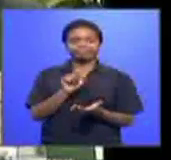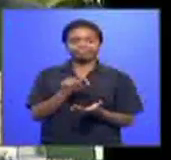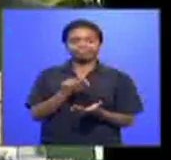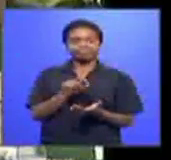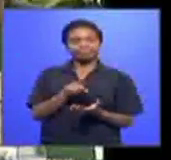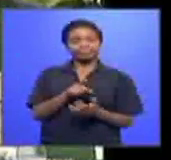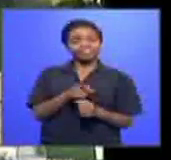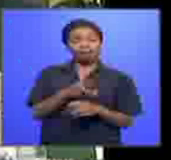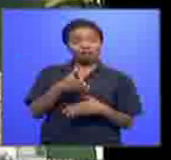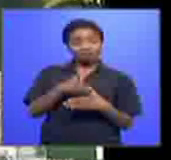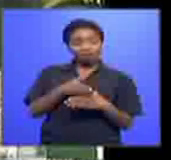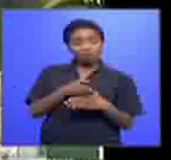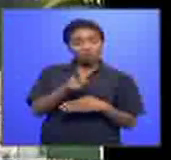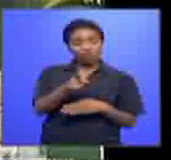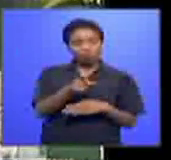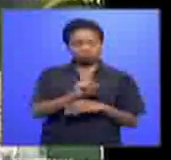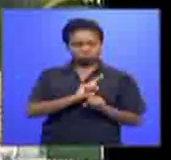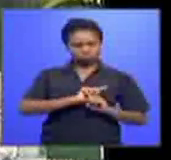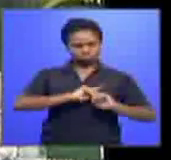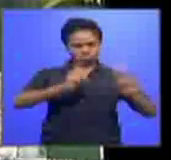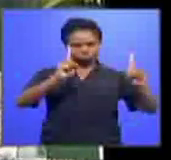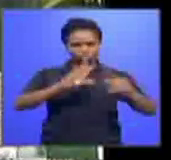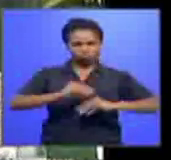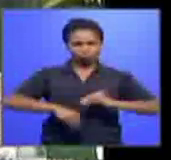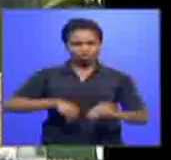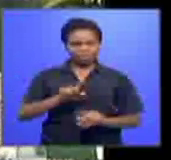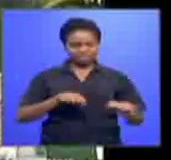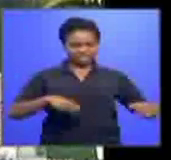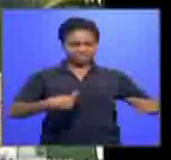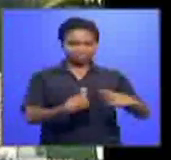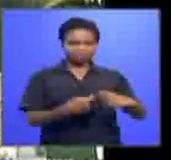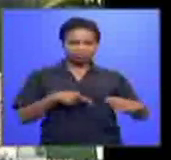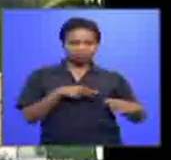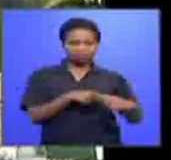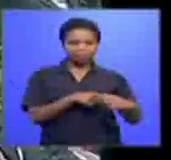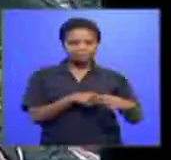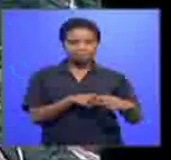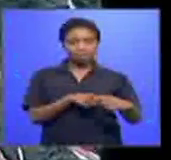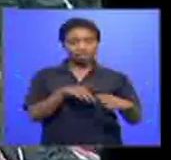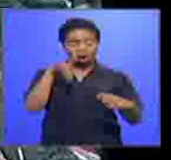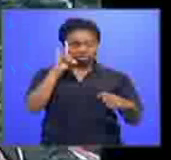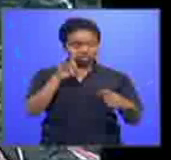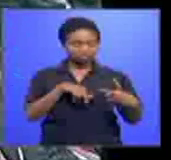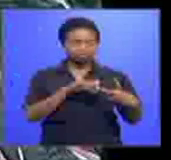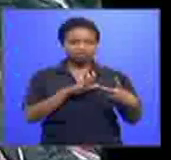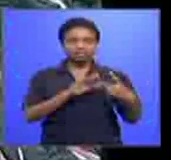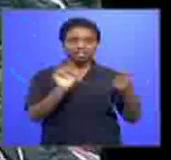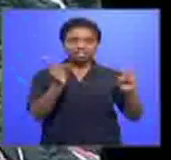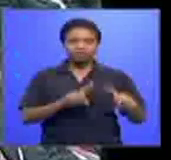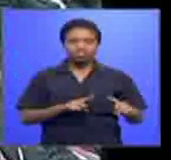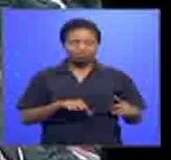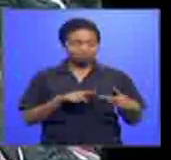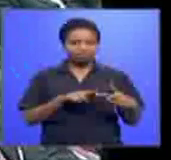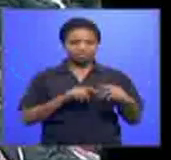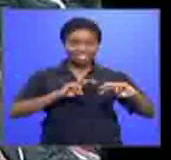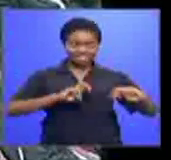the Anti-Corruption Task Team, which comprises the Hawks, the Special Investigating Unit,